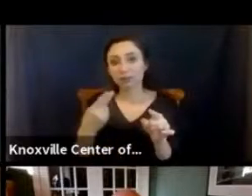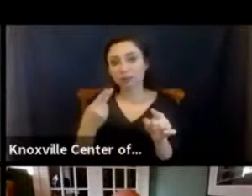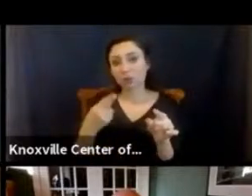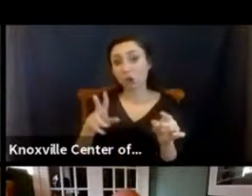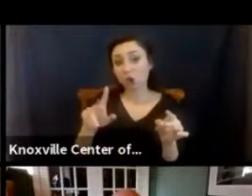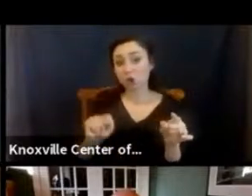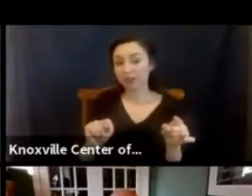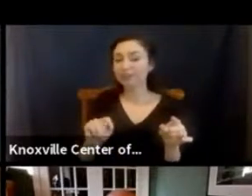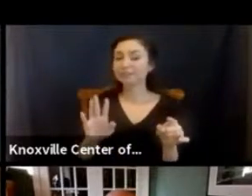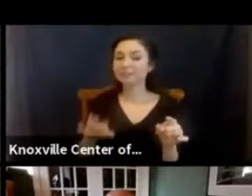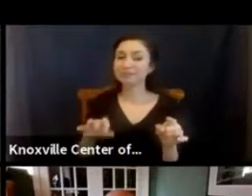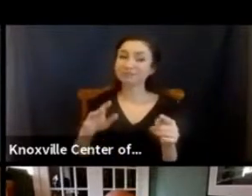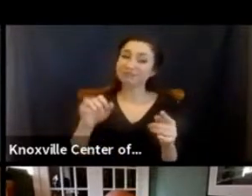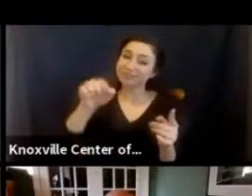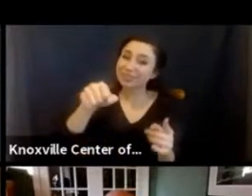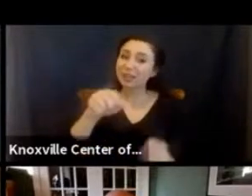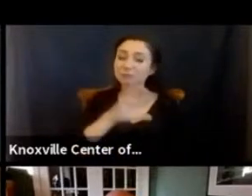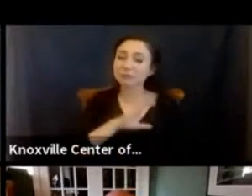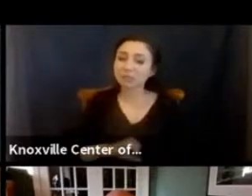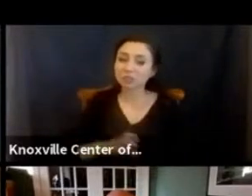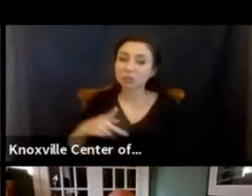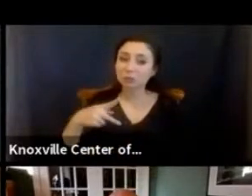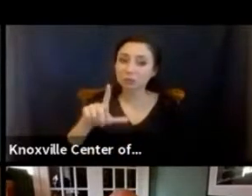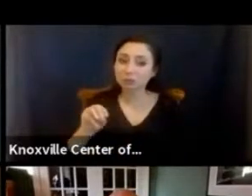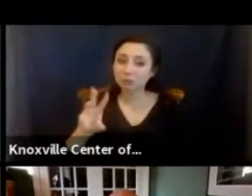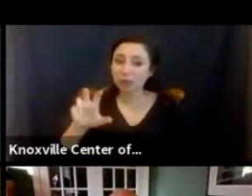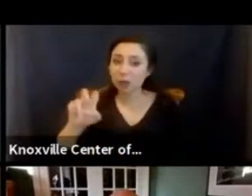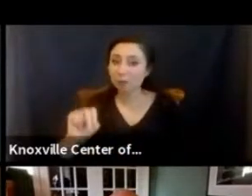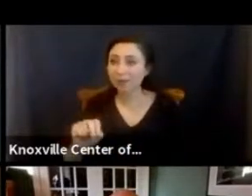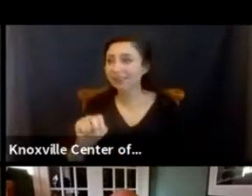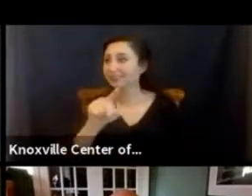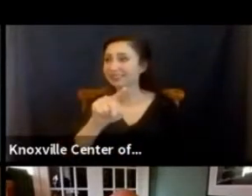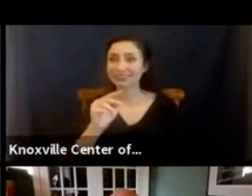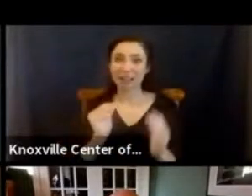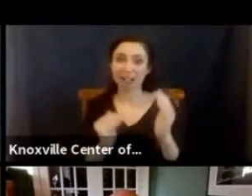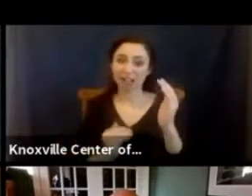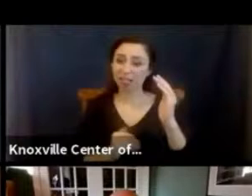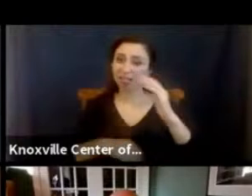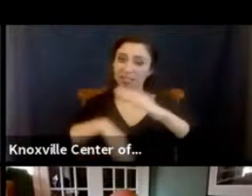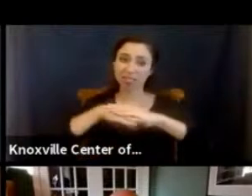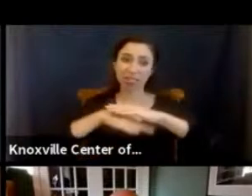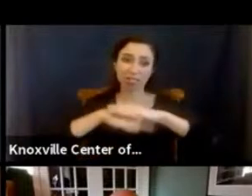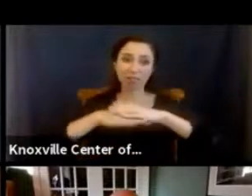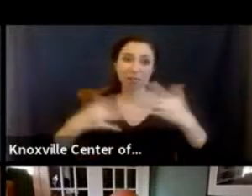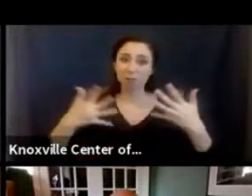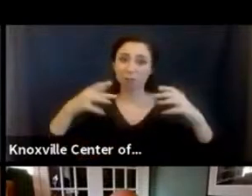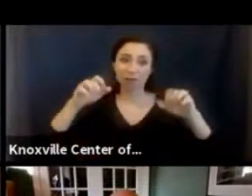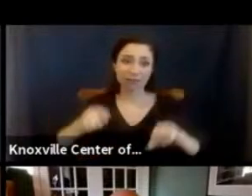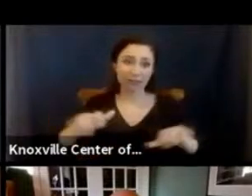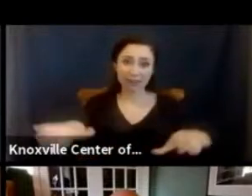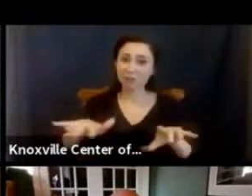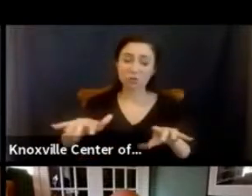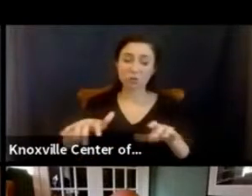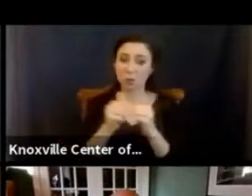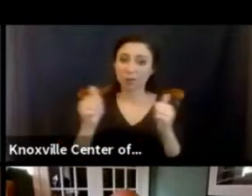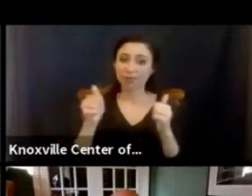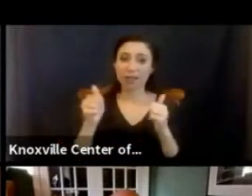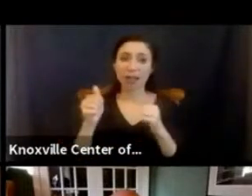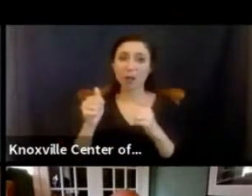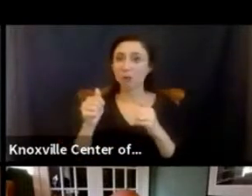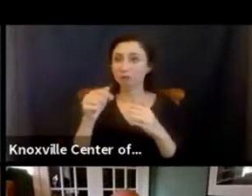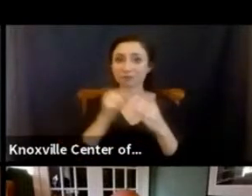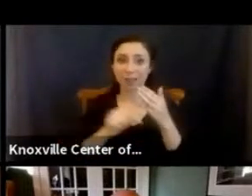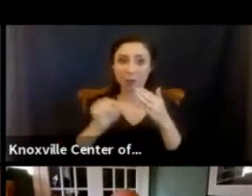Plowman continues to make the case that they are reaching the limit of what they can do without consequences to the